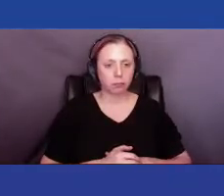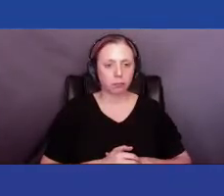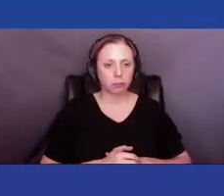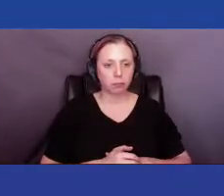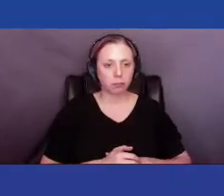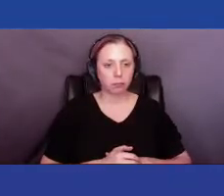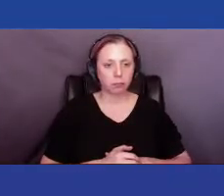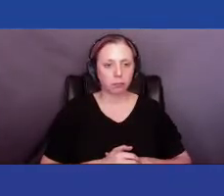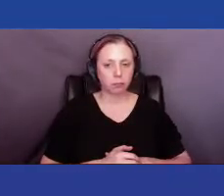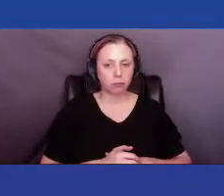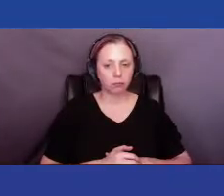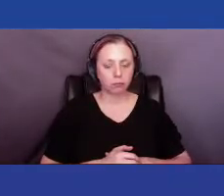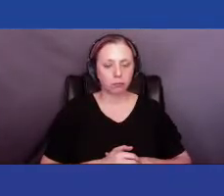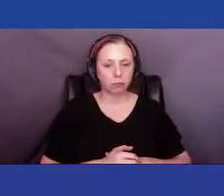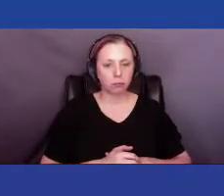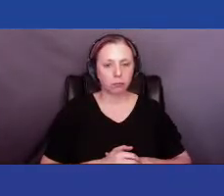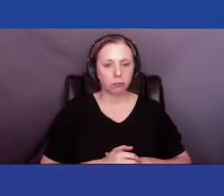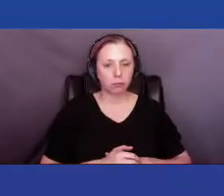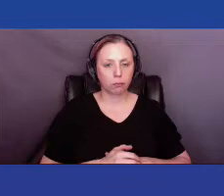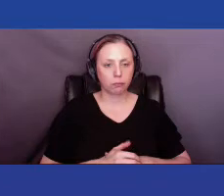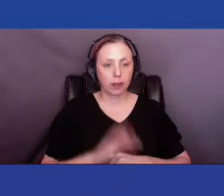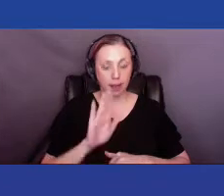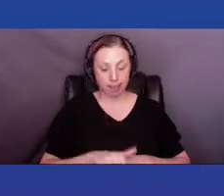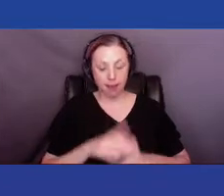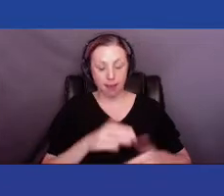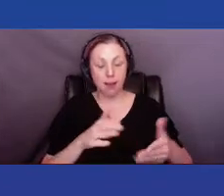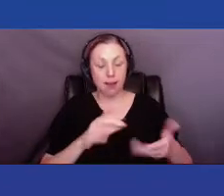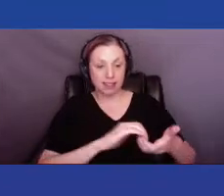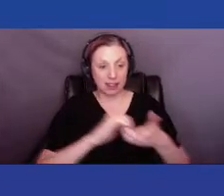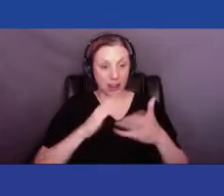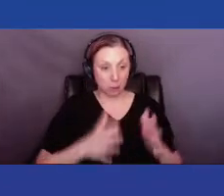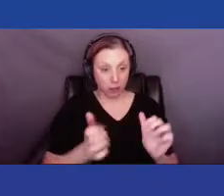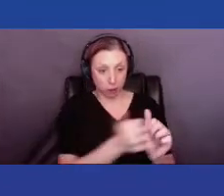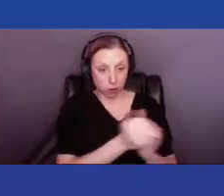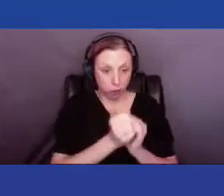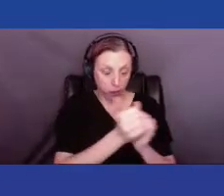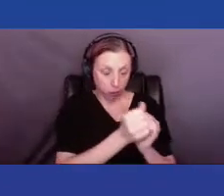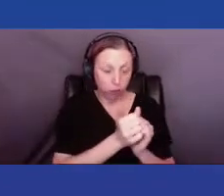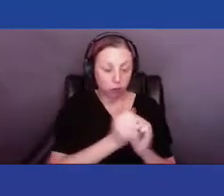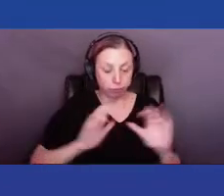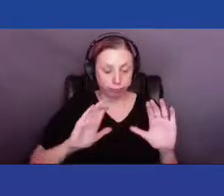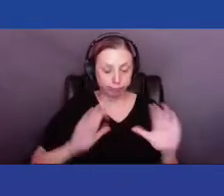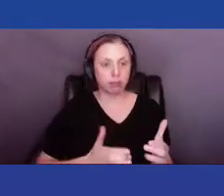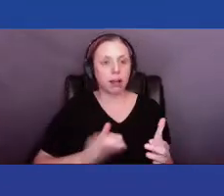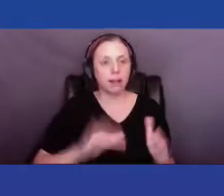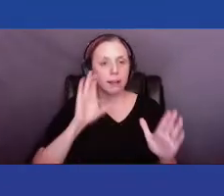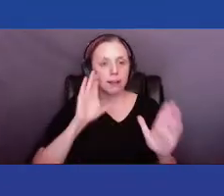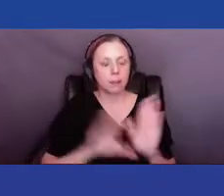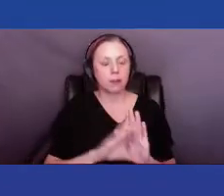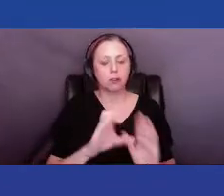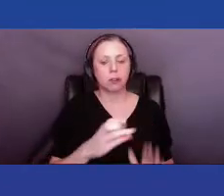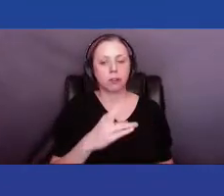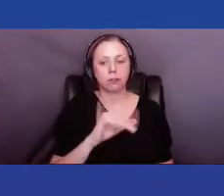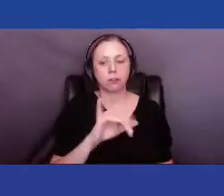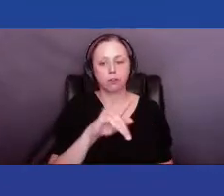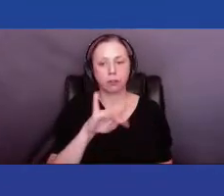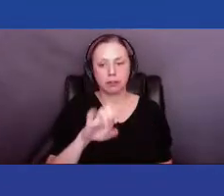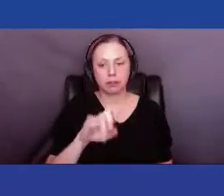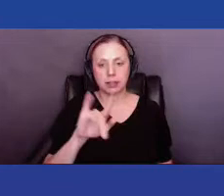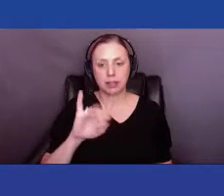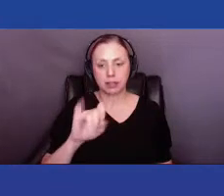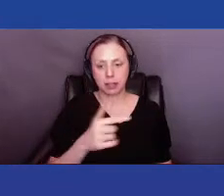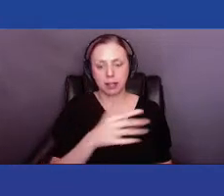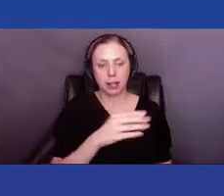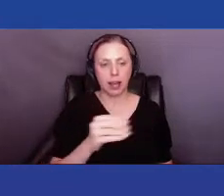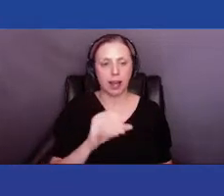Here, bringing together collaborators. Here's a picture of Christine King and Savannah Lyons